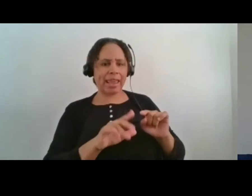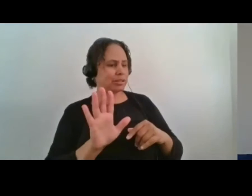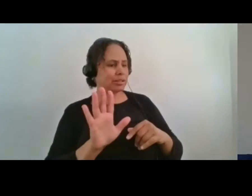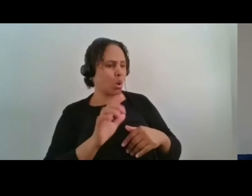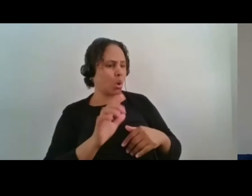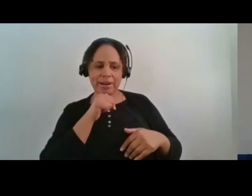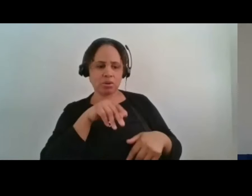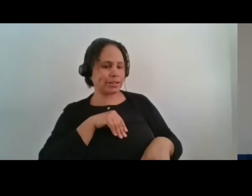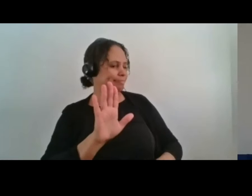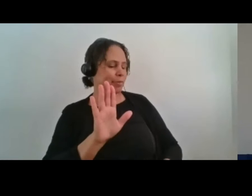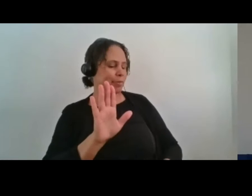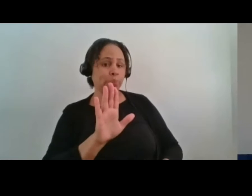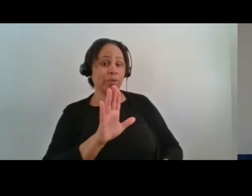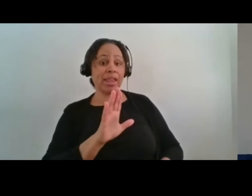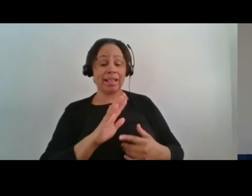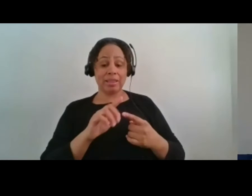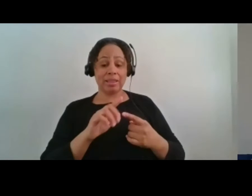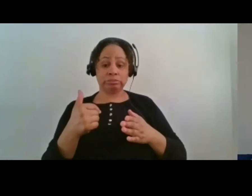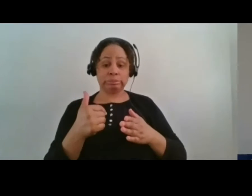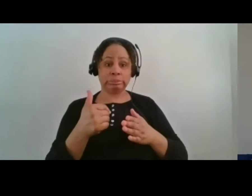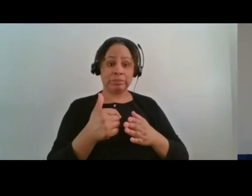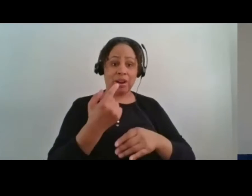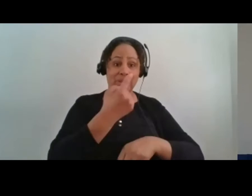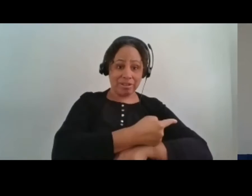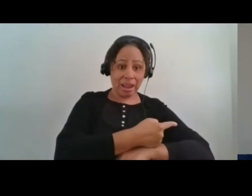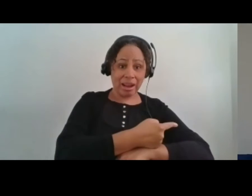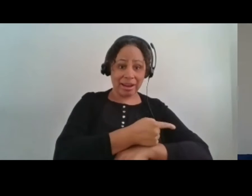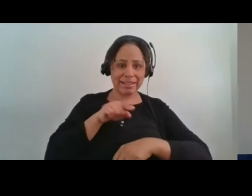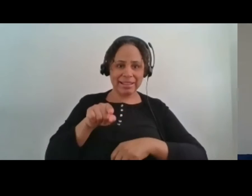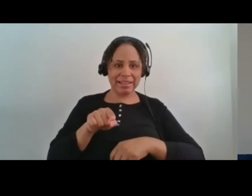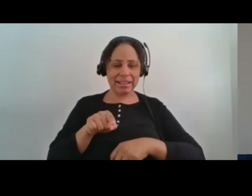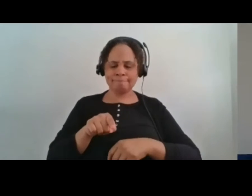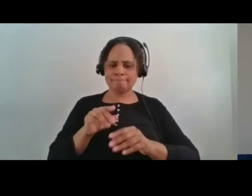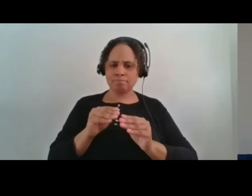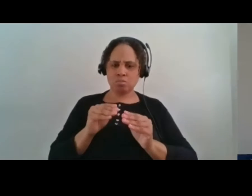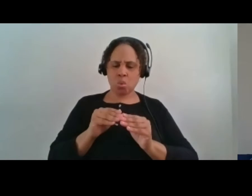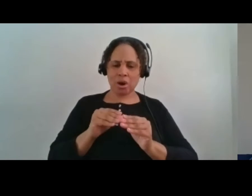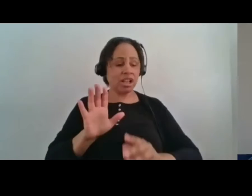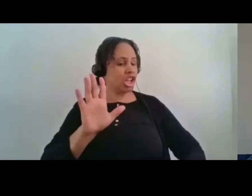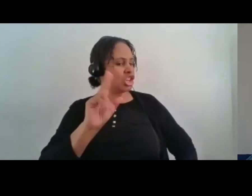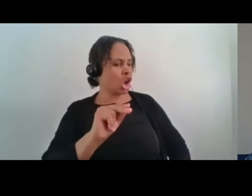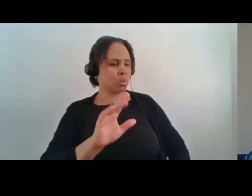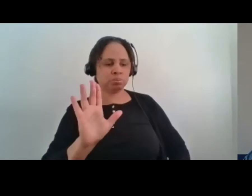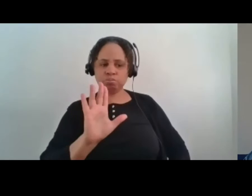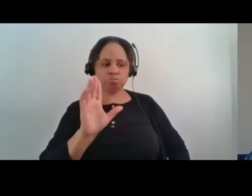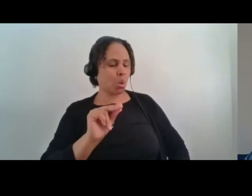to do this. And as the date got closer, he got more insistent that we're not going to go through with this. So